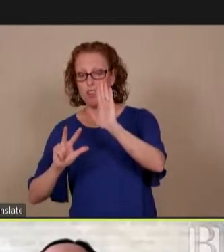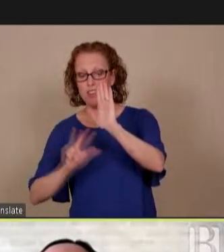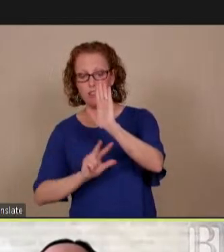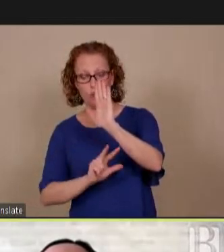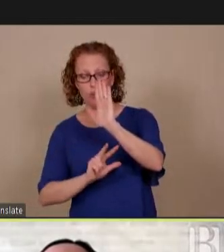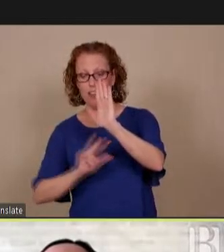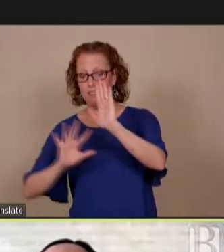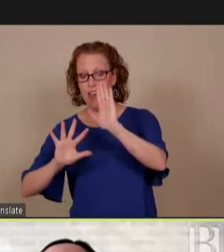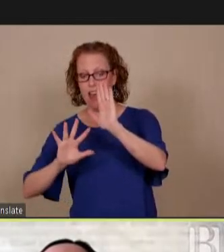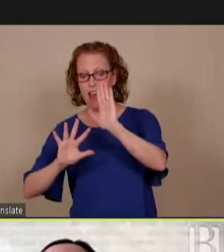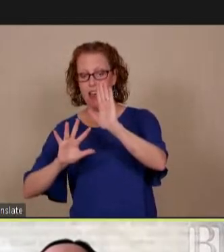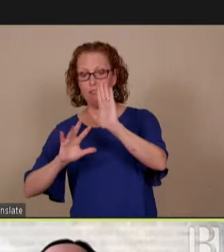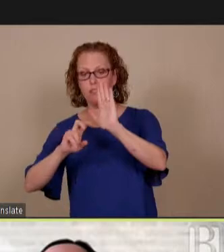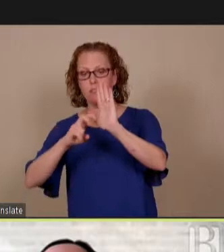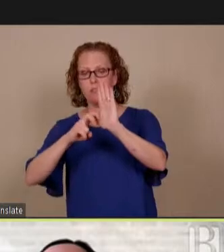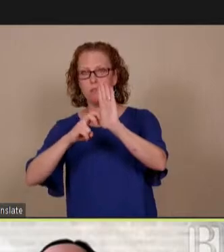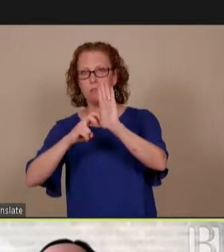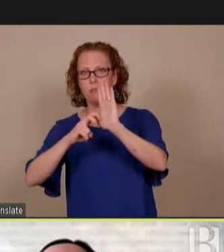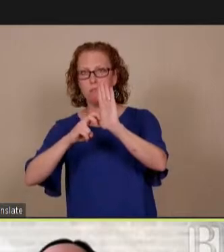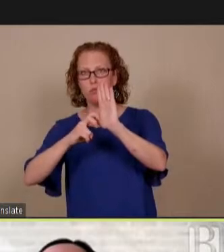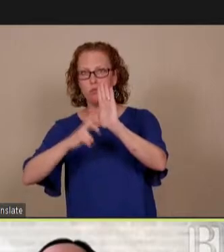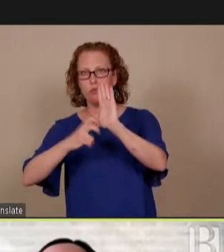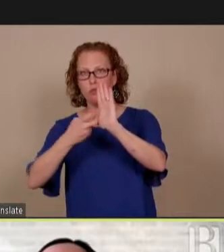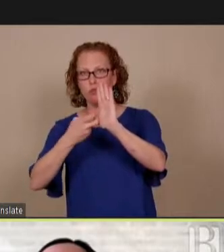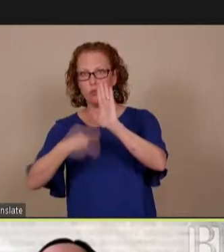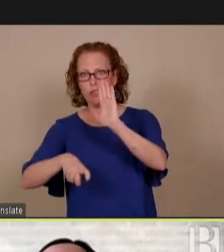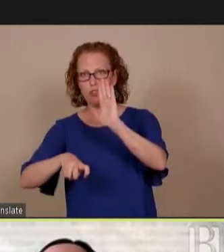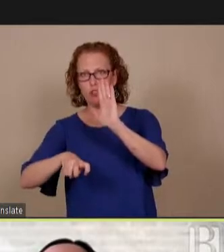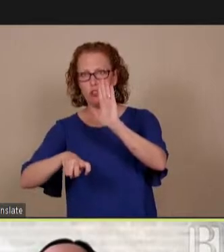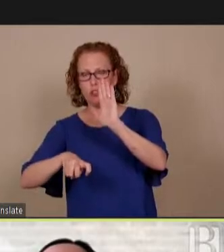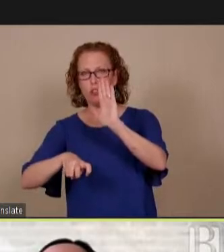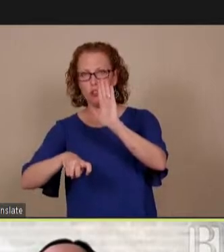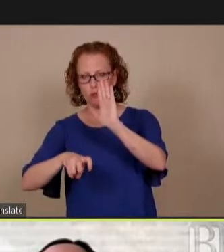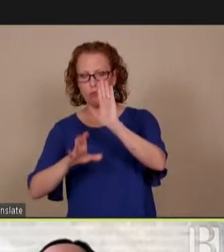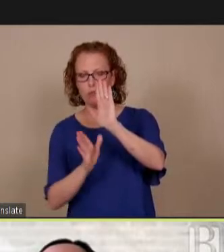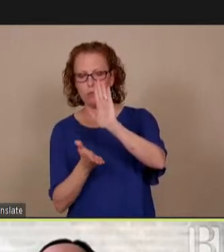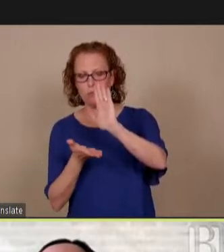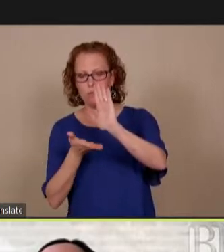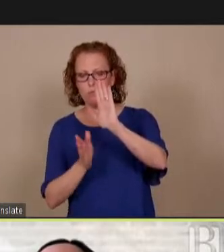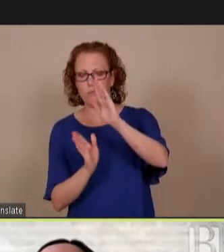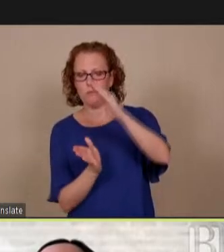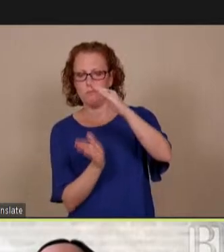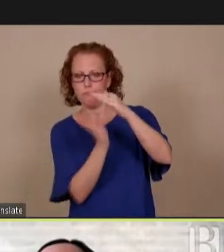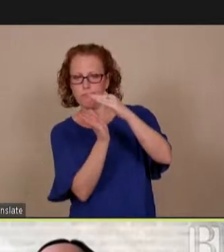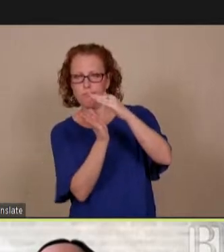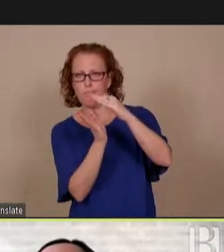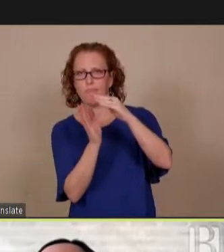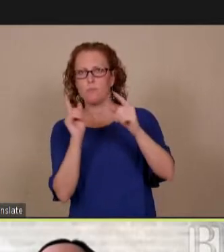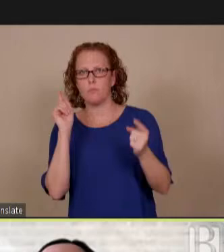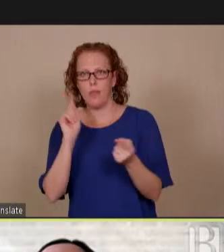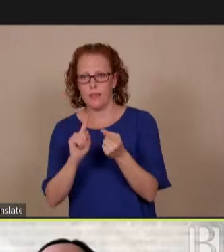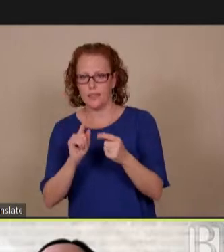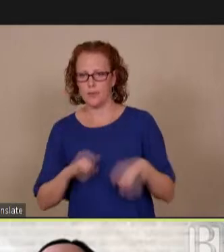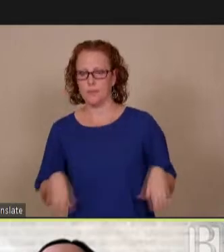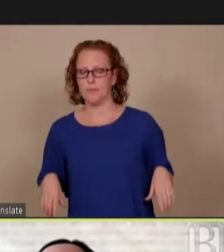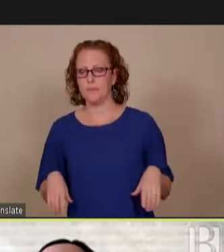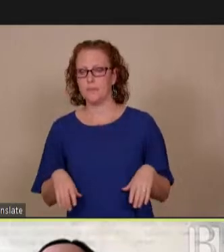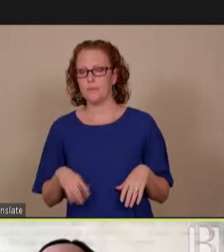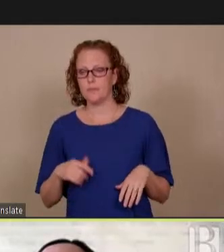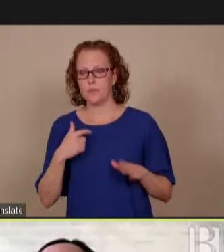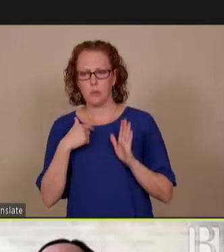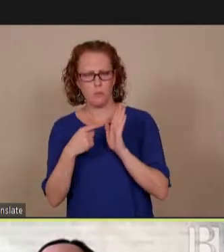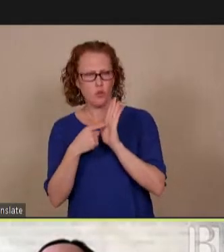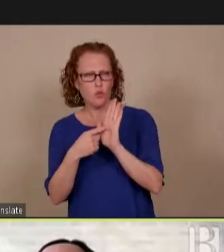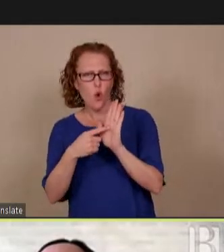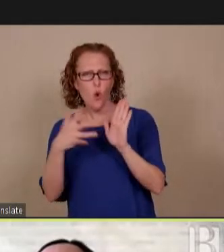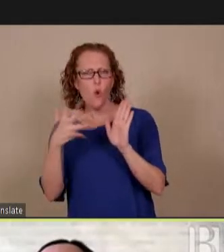that population went into districts 3 and 5 in these new maps. And I'll also show you how that has affected District